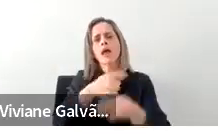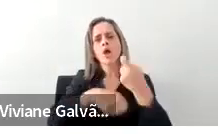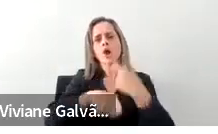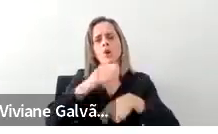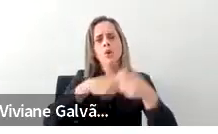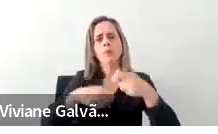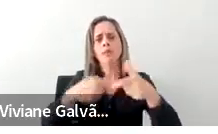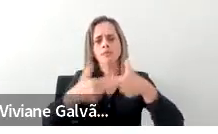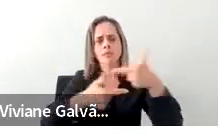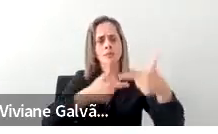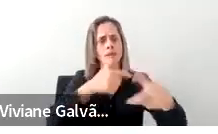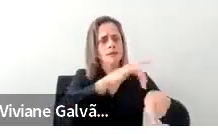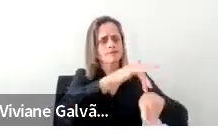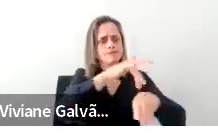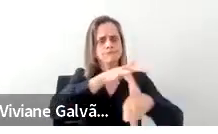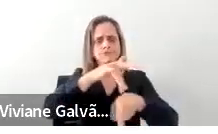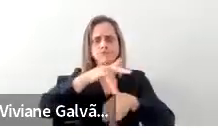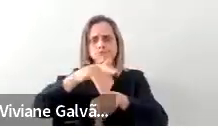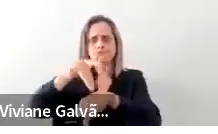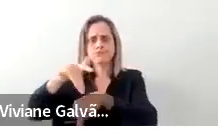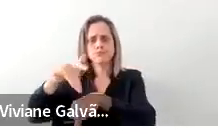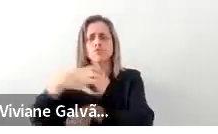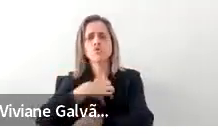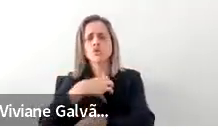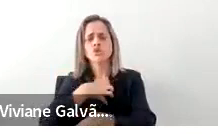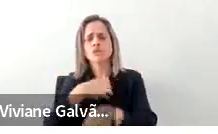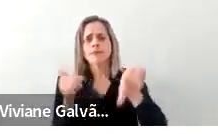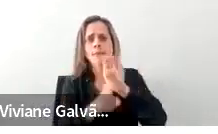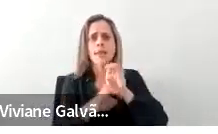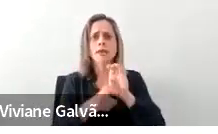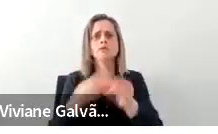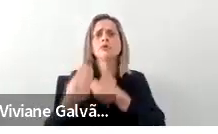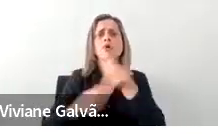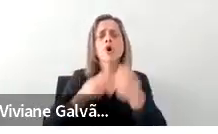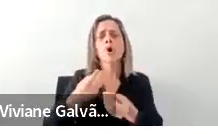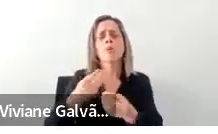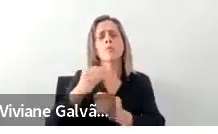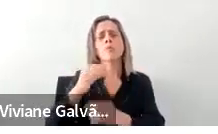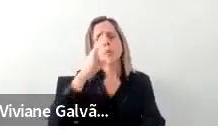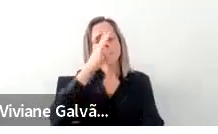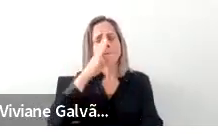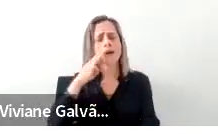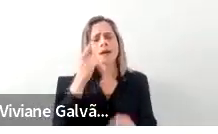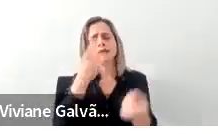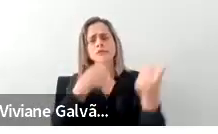The commodity certainly is one of these forms of capitalist production.